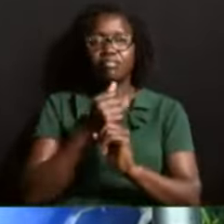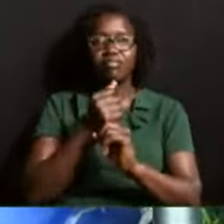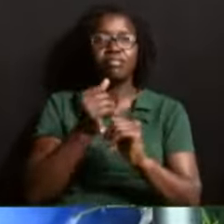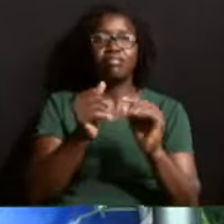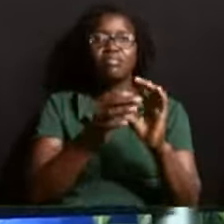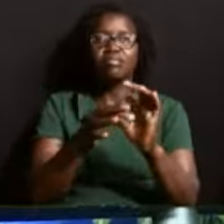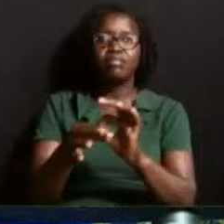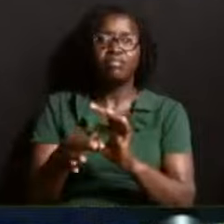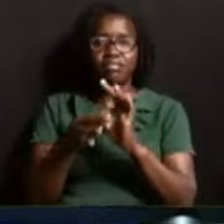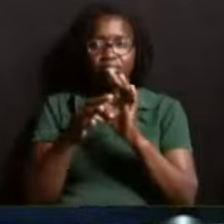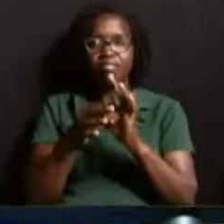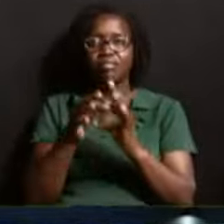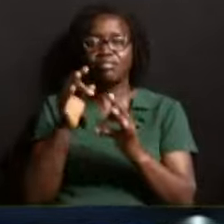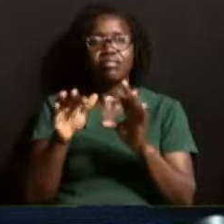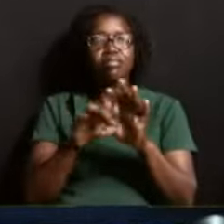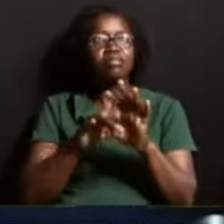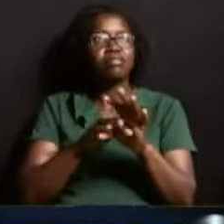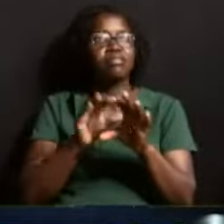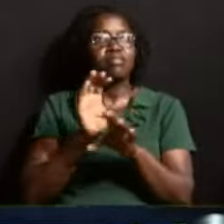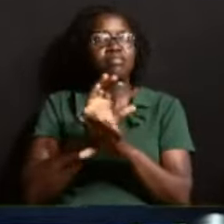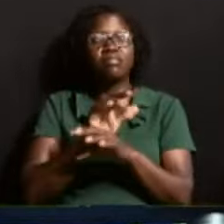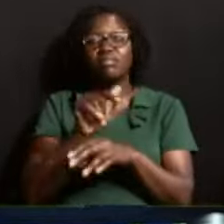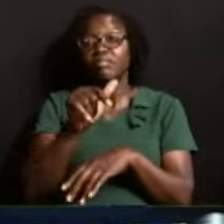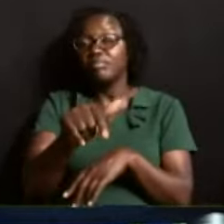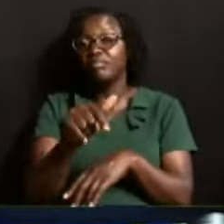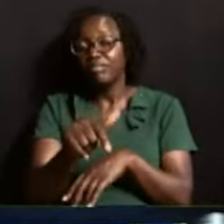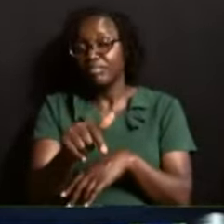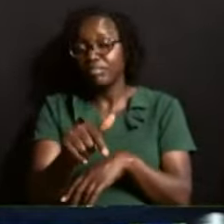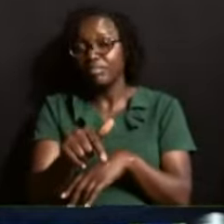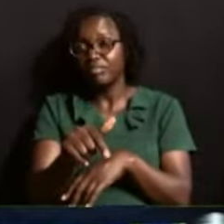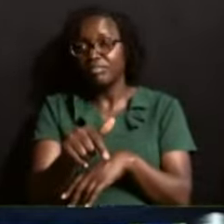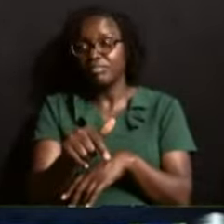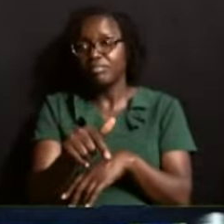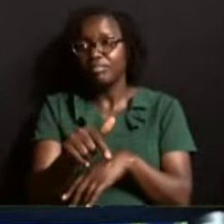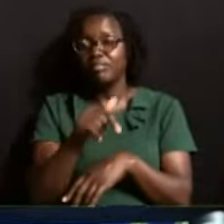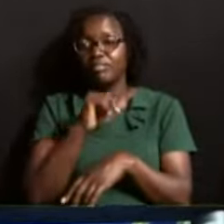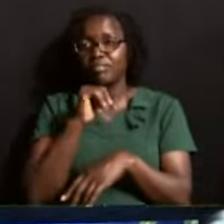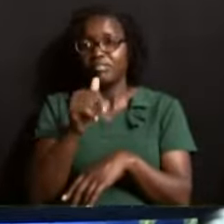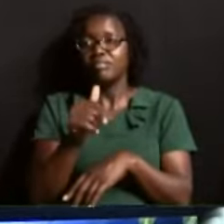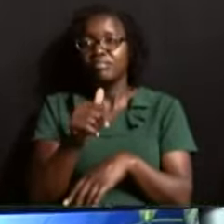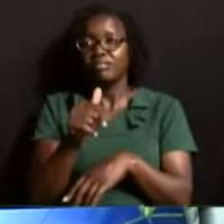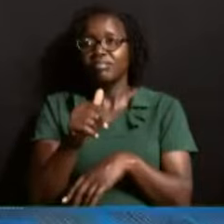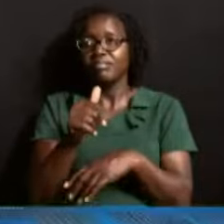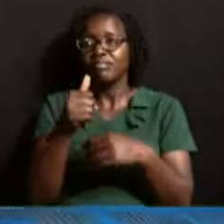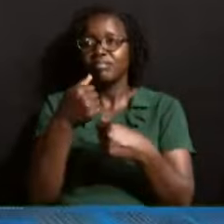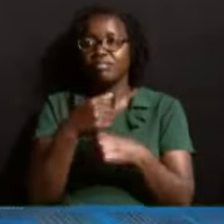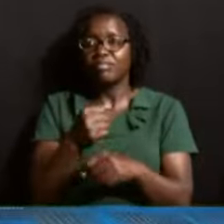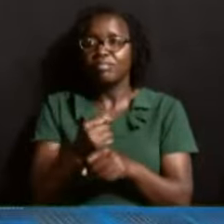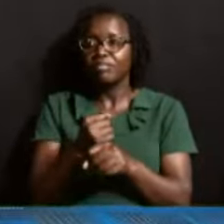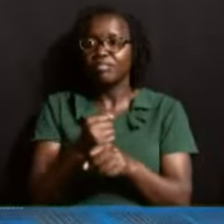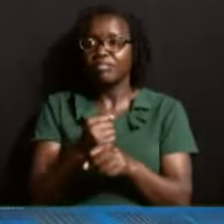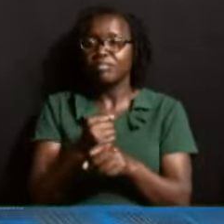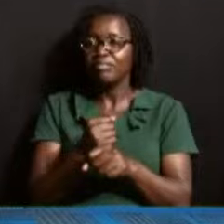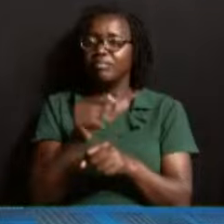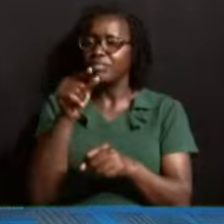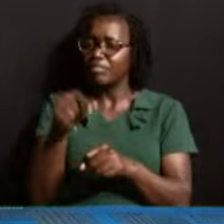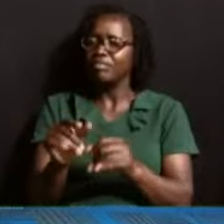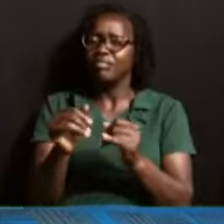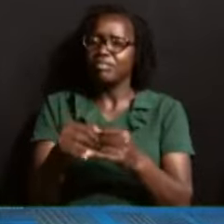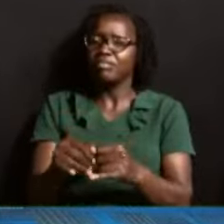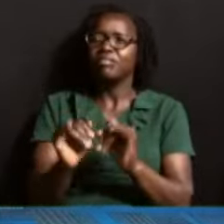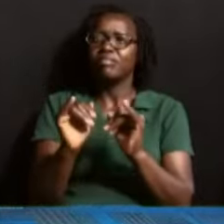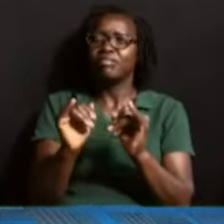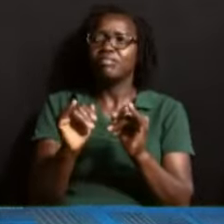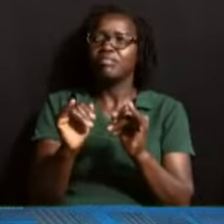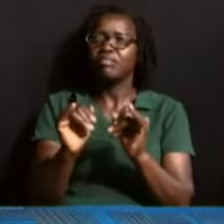unity if members of this particular congregation don't make it their effort to